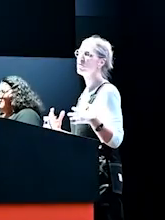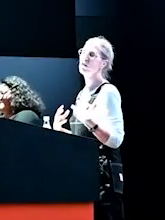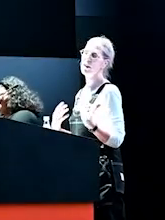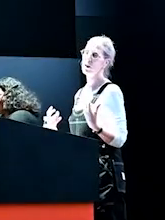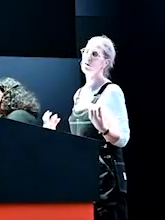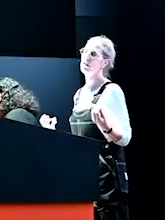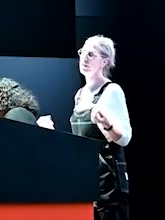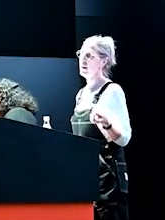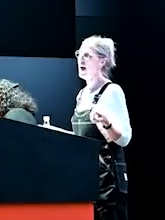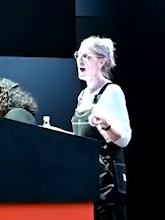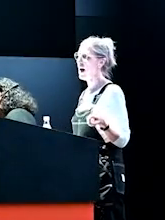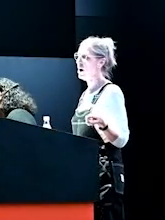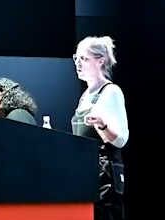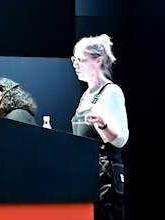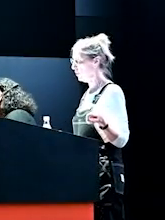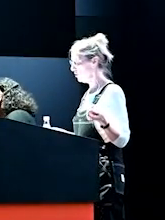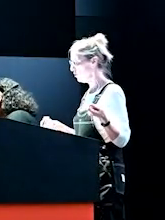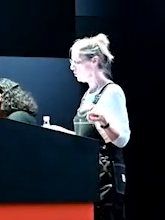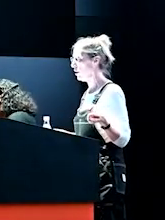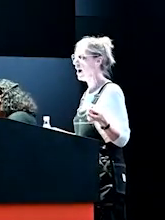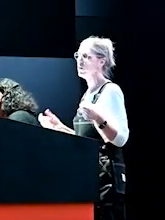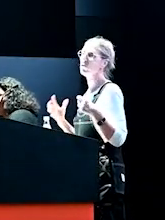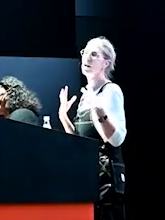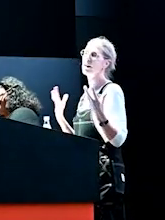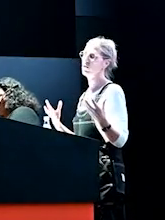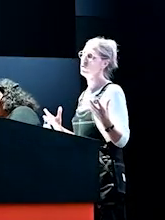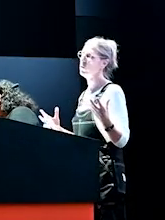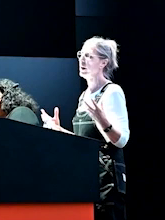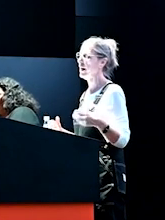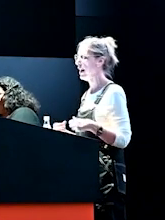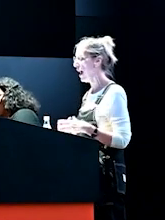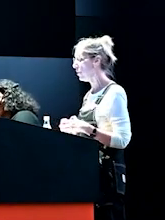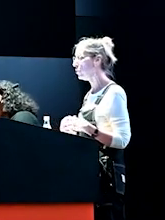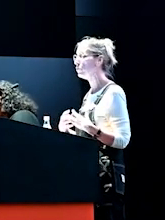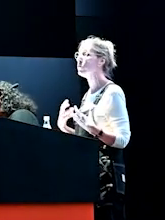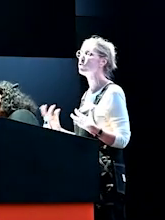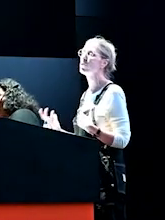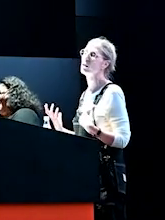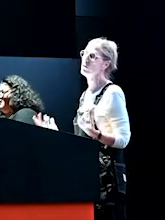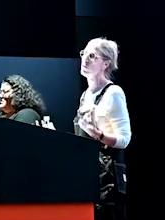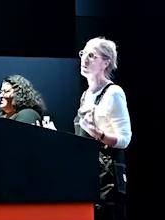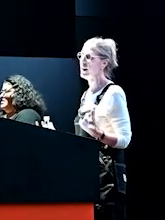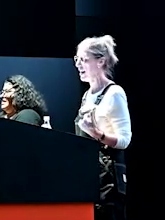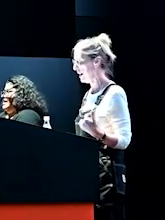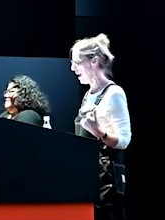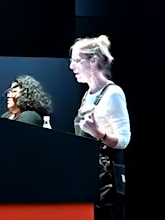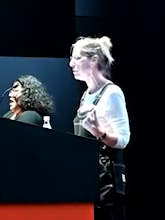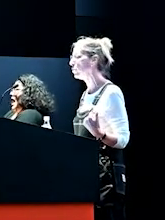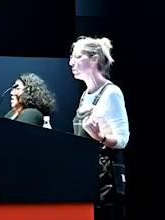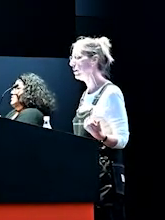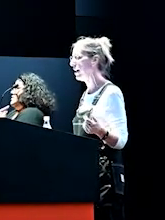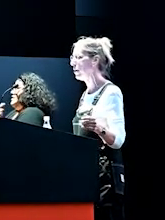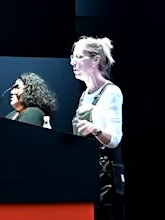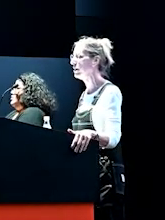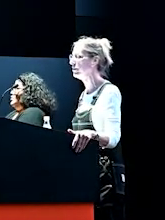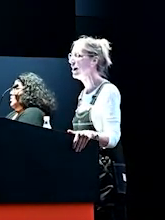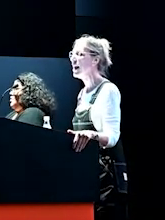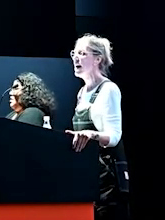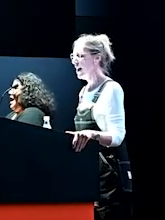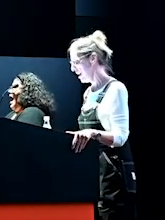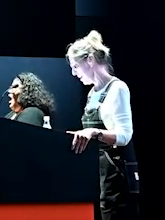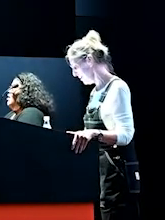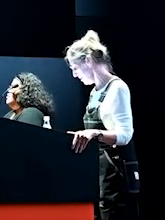head, everything goes into how you tell a story and how you visually communicate and how important that